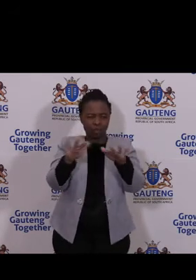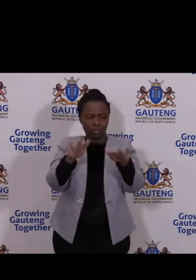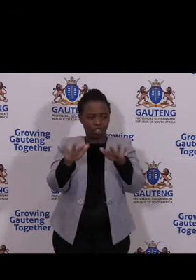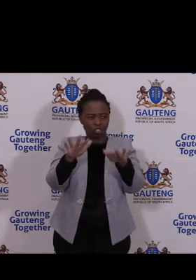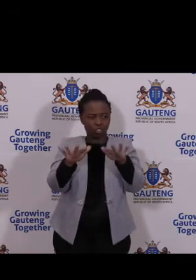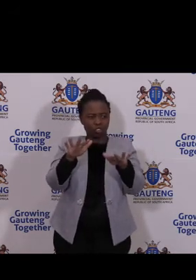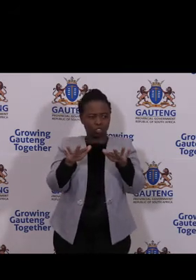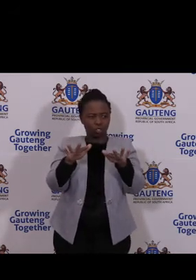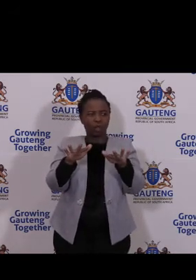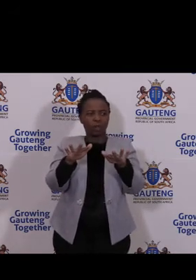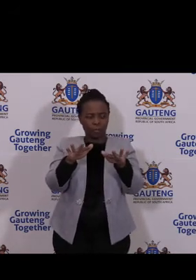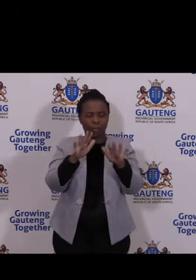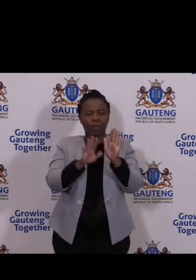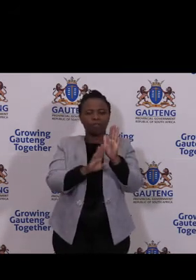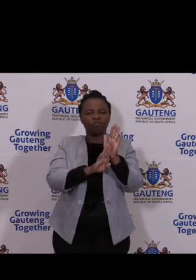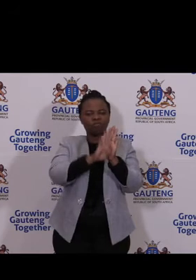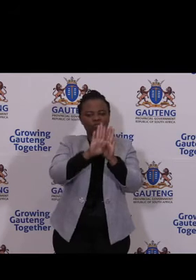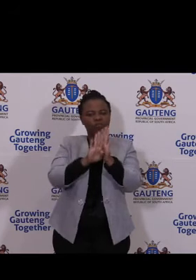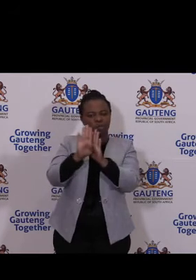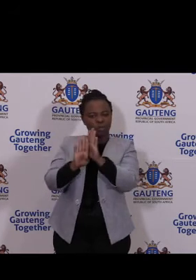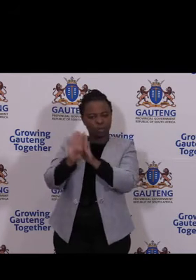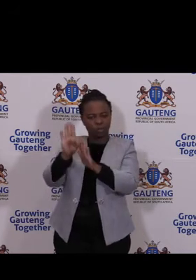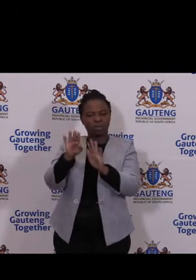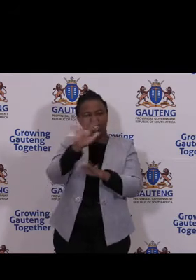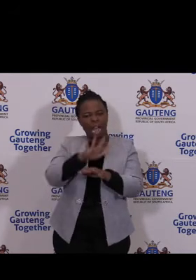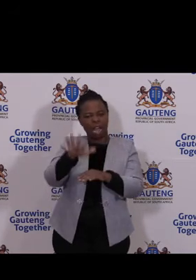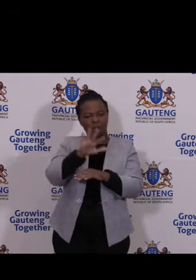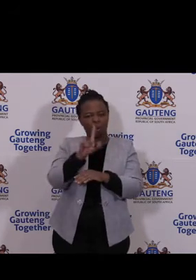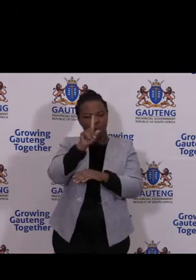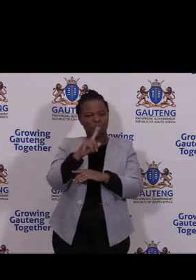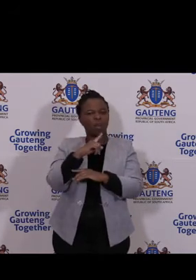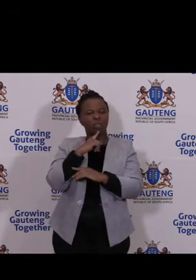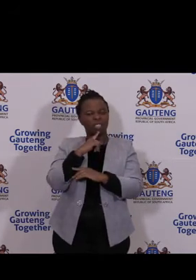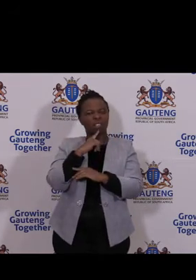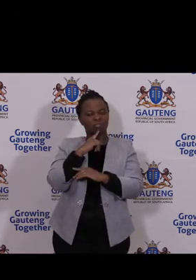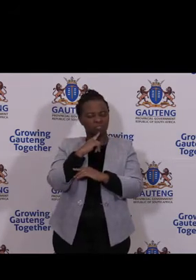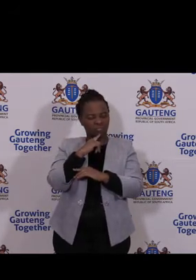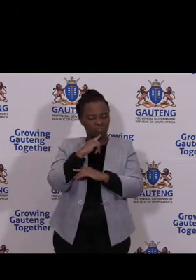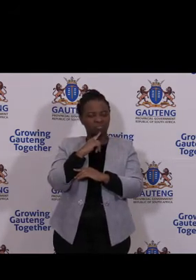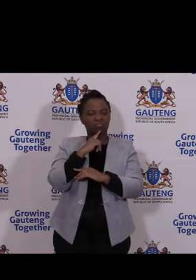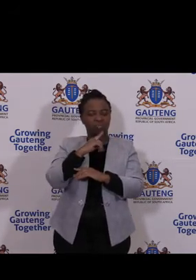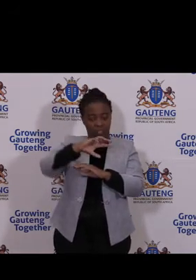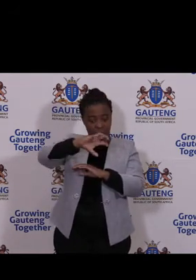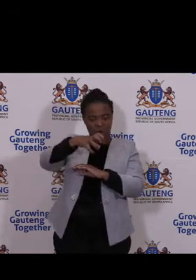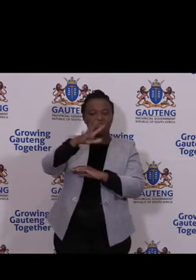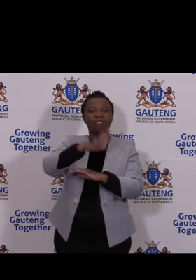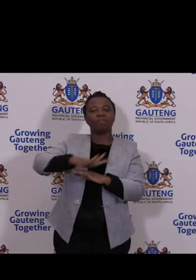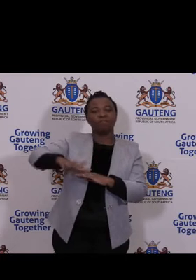you look at the increases in the sub-districts, we're looking at around 1,000 throughout the province.